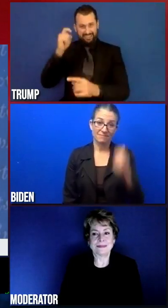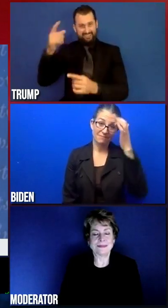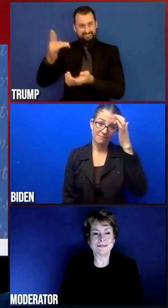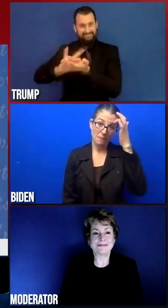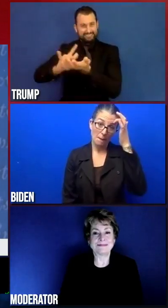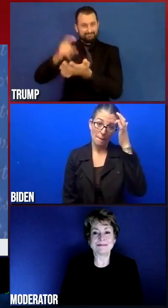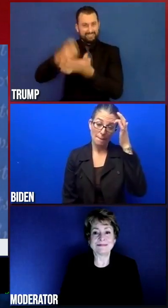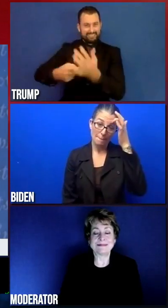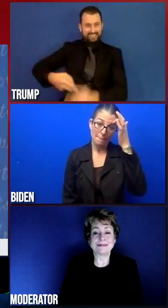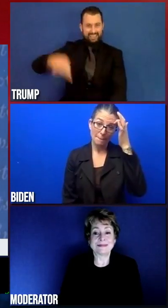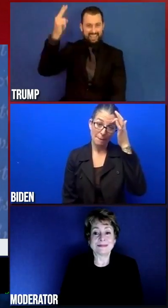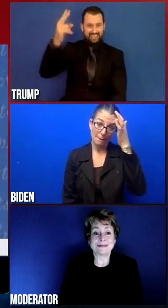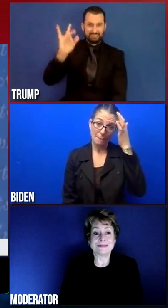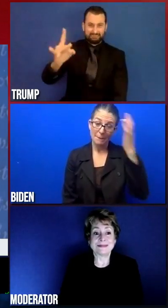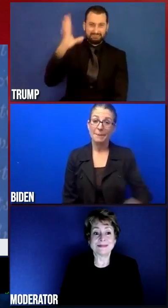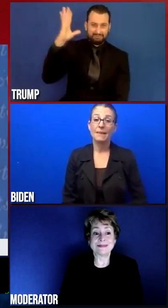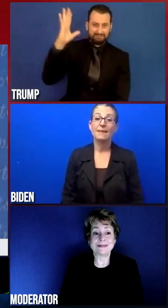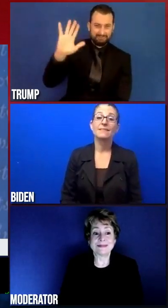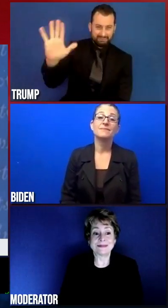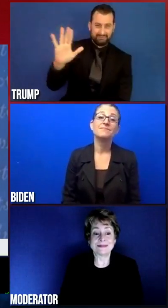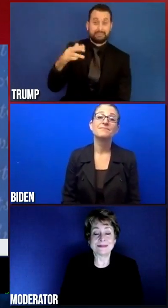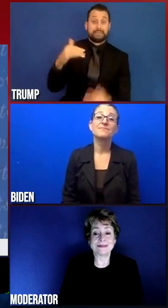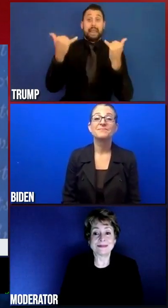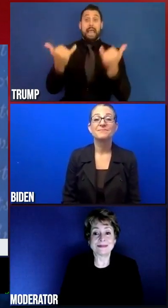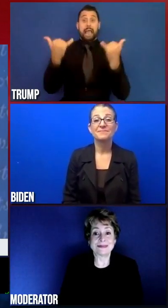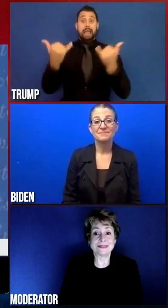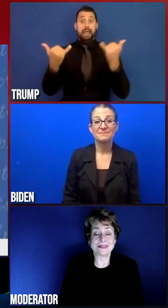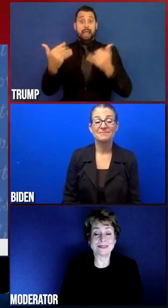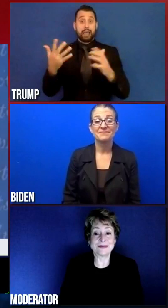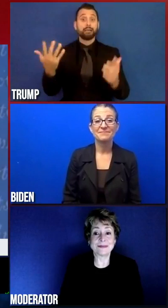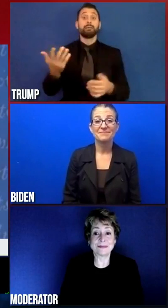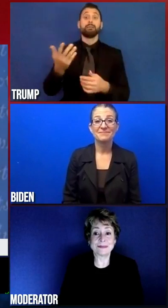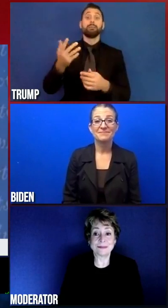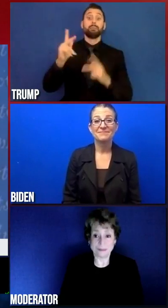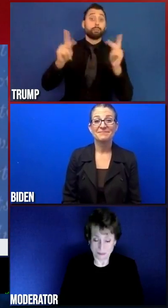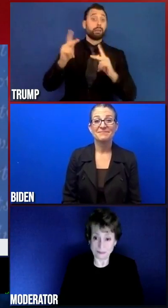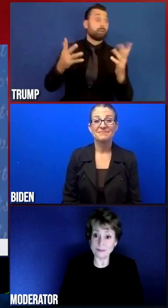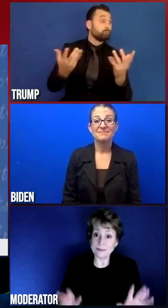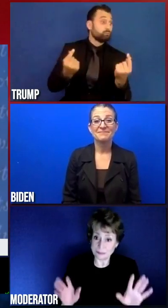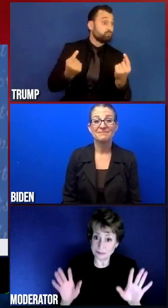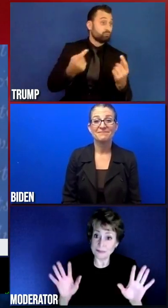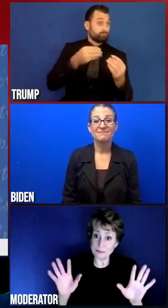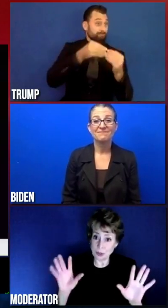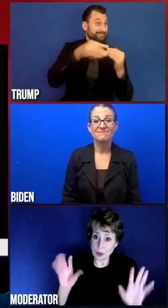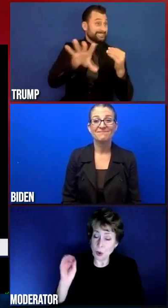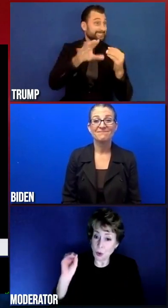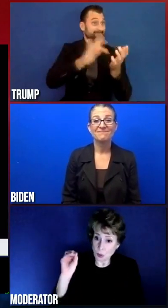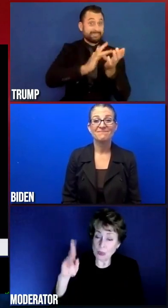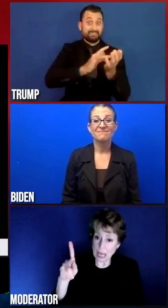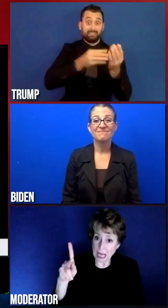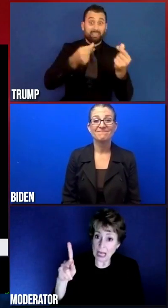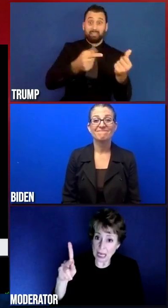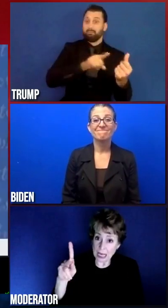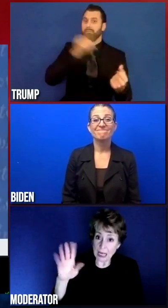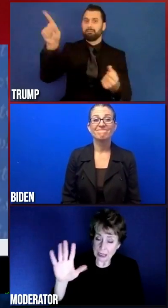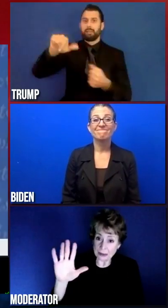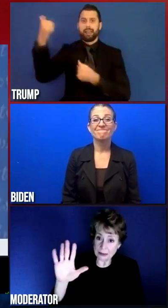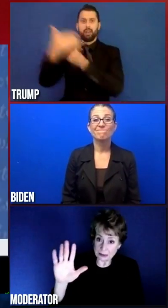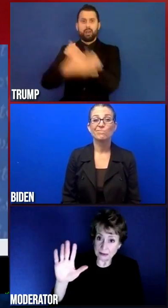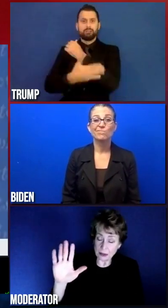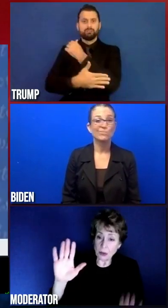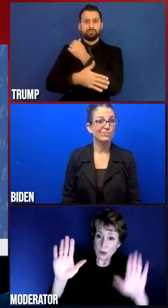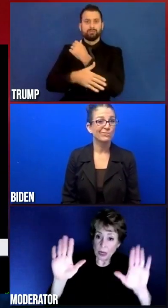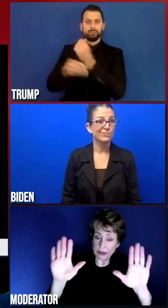governors now to go to other countries to buy drugs because When in they fact- pay just a tiny fraction. As I say, of this what is we do. open discussion. No, let but me this ask is you about. big. You'll This be is